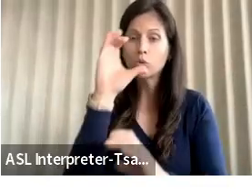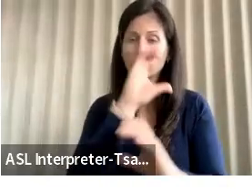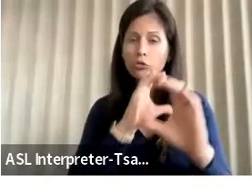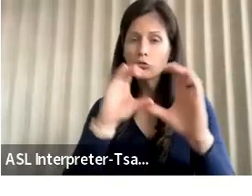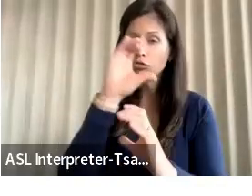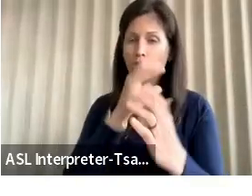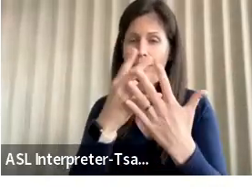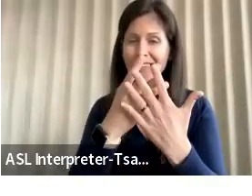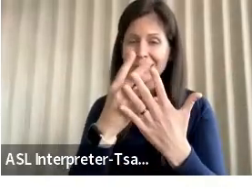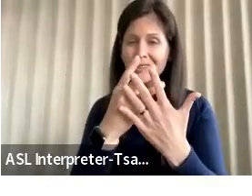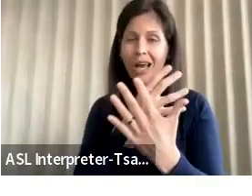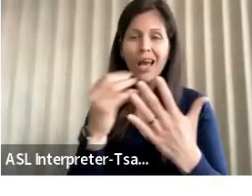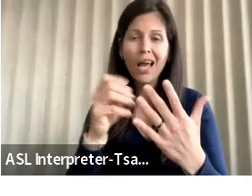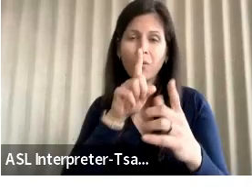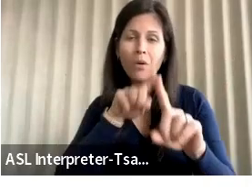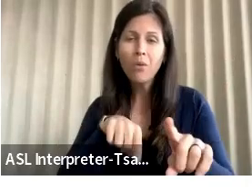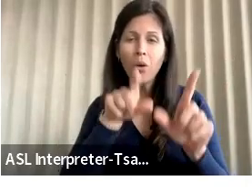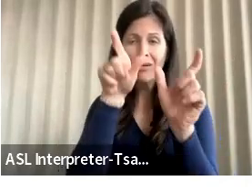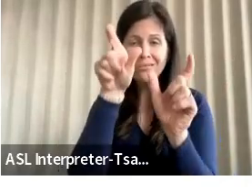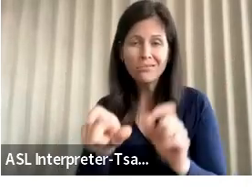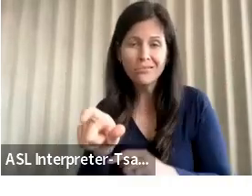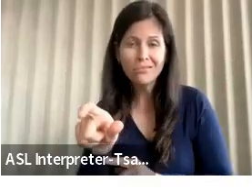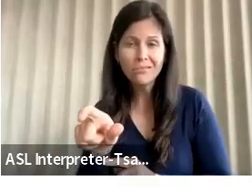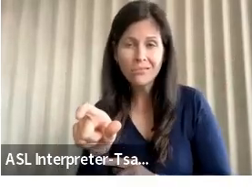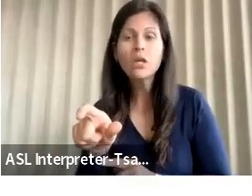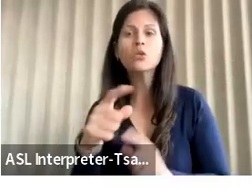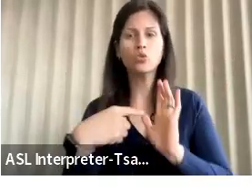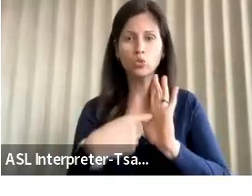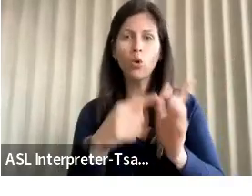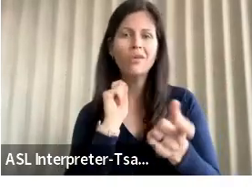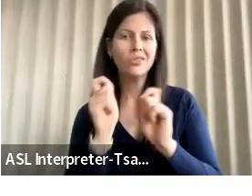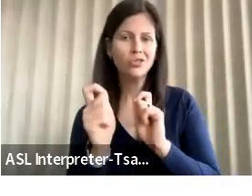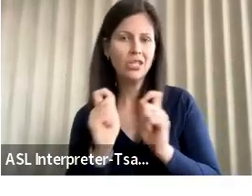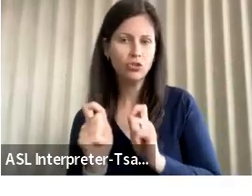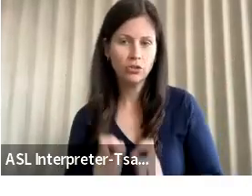and a report column to accommodate this change.